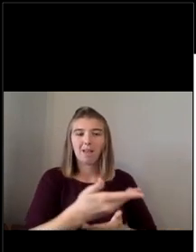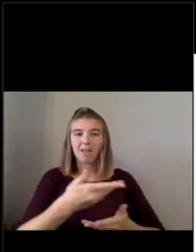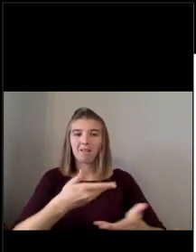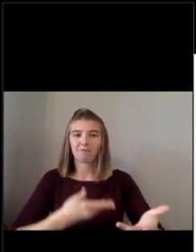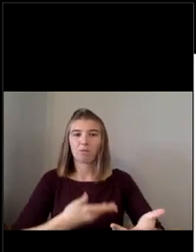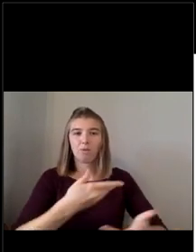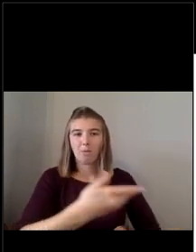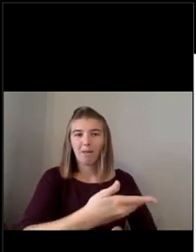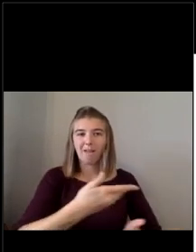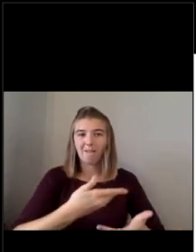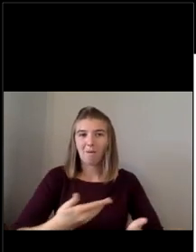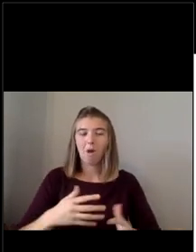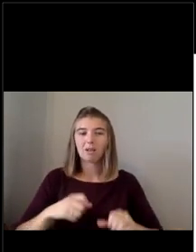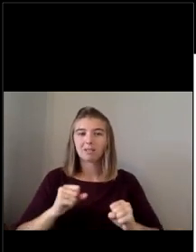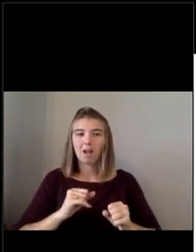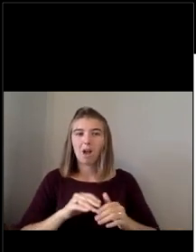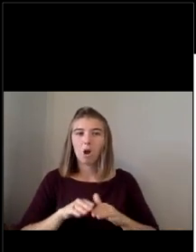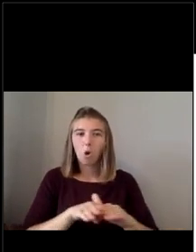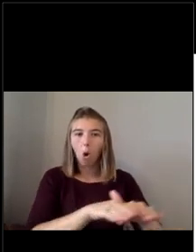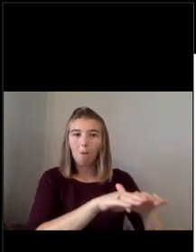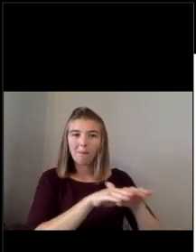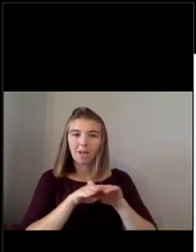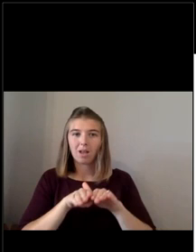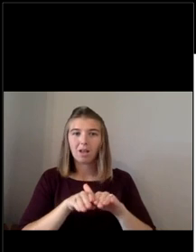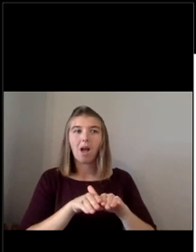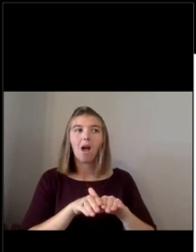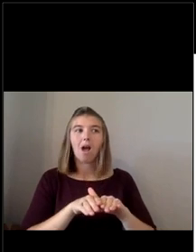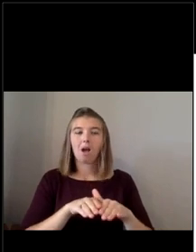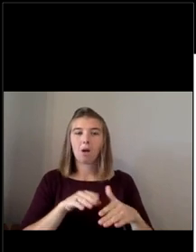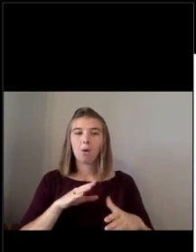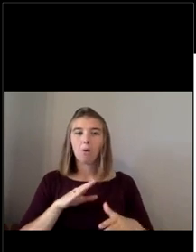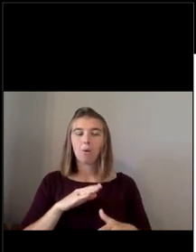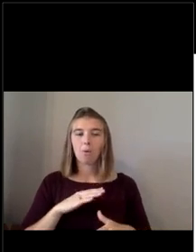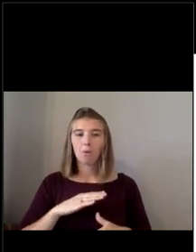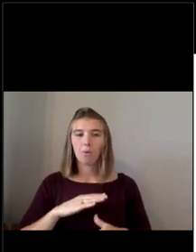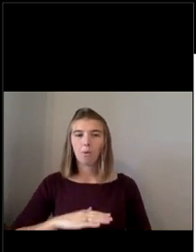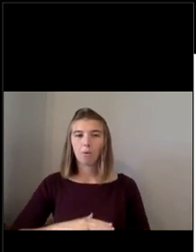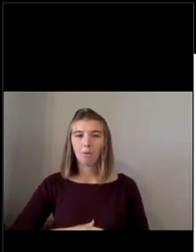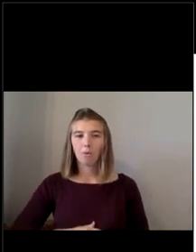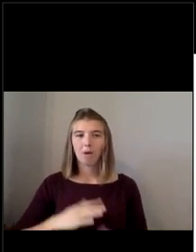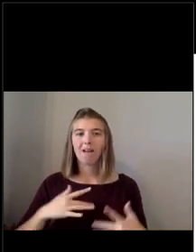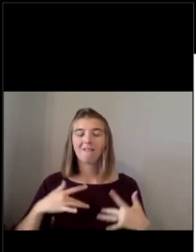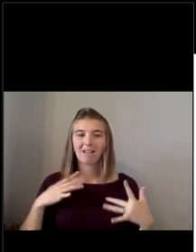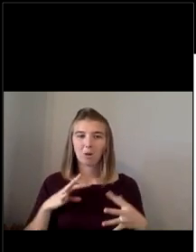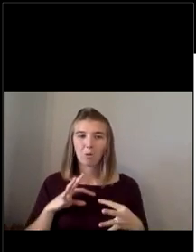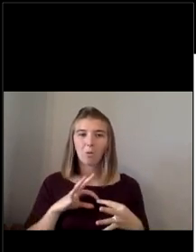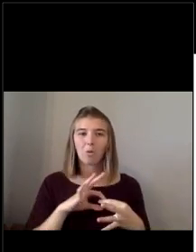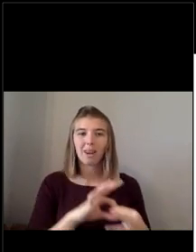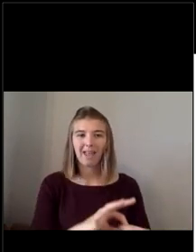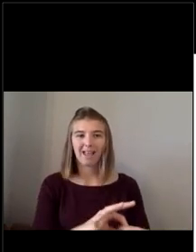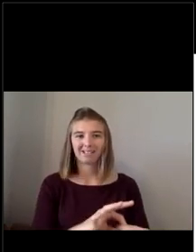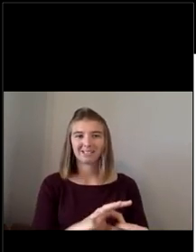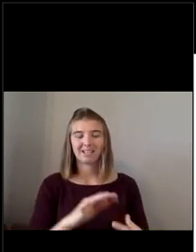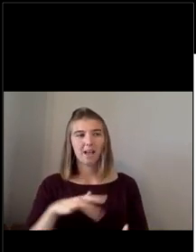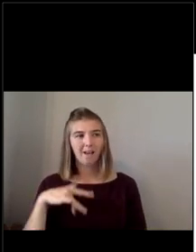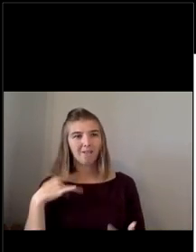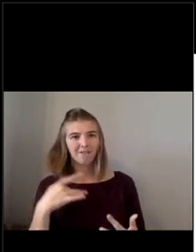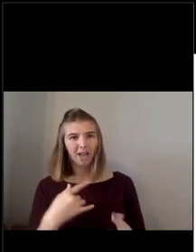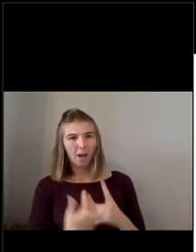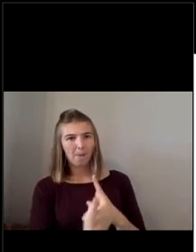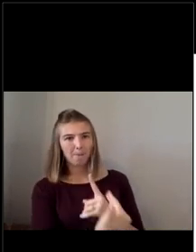connects you and allows you to feel connected, to feel seen, to feel heard, to feel acknowledged, to feel